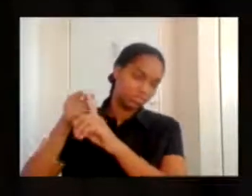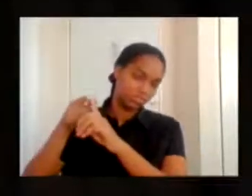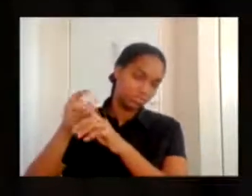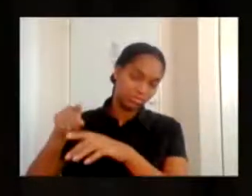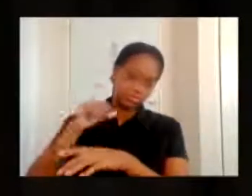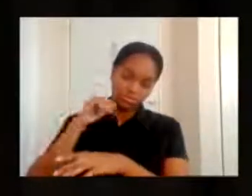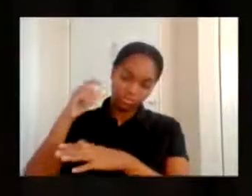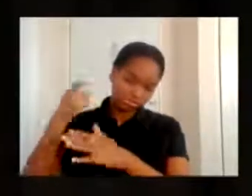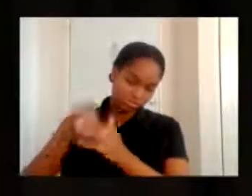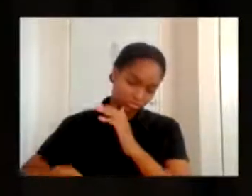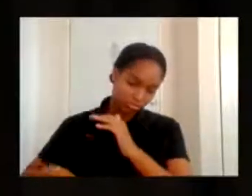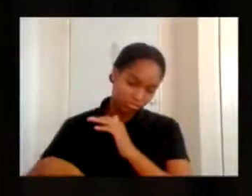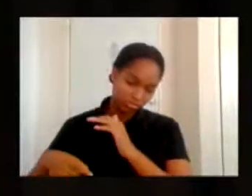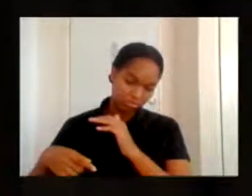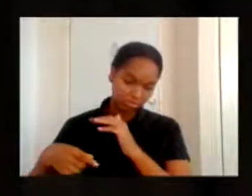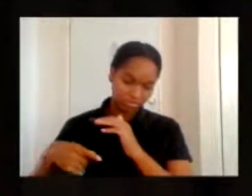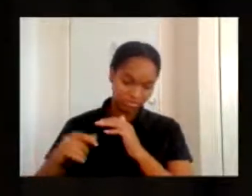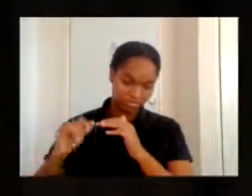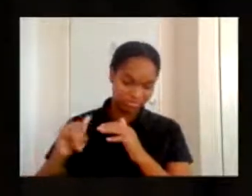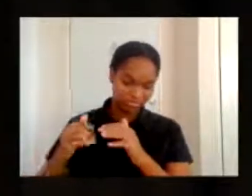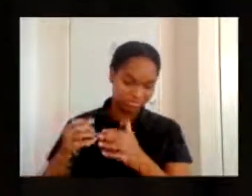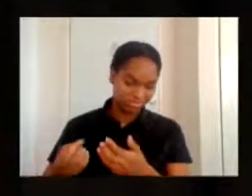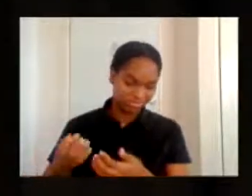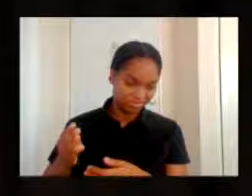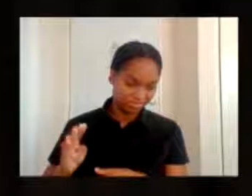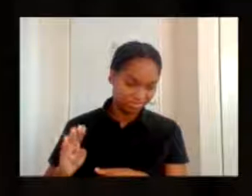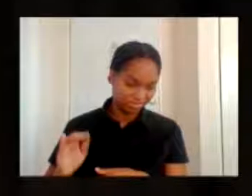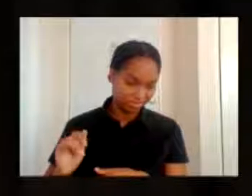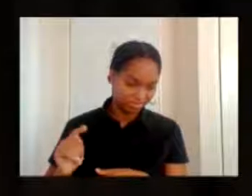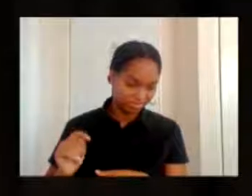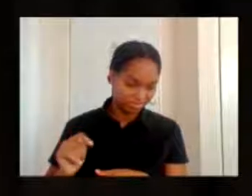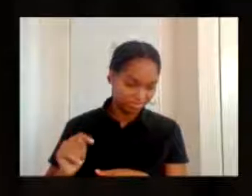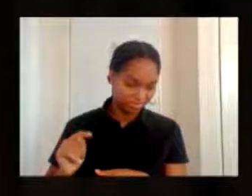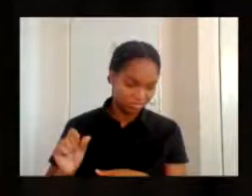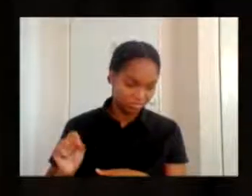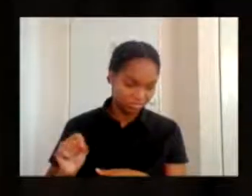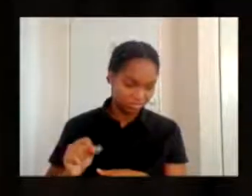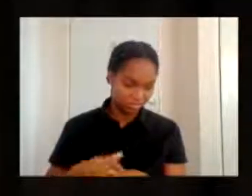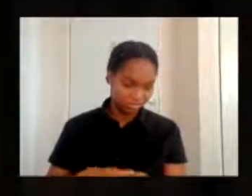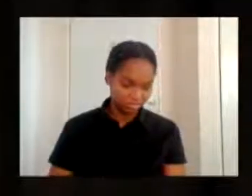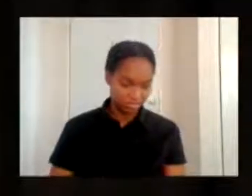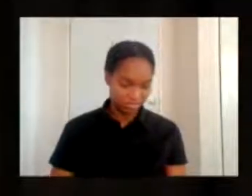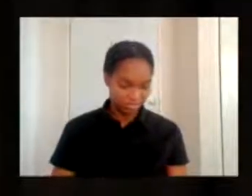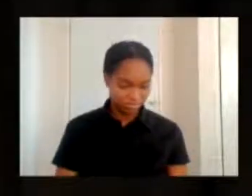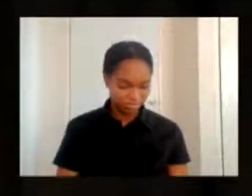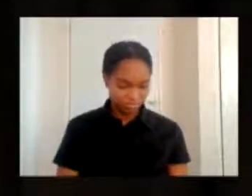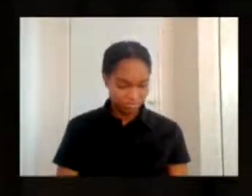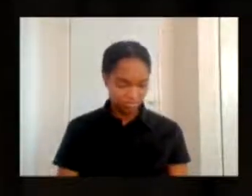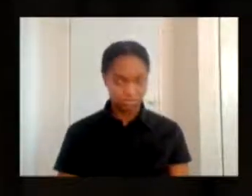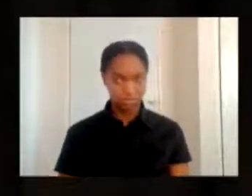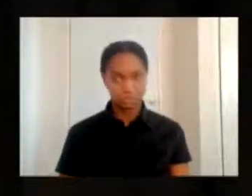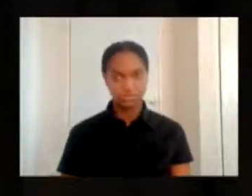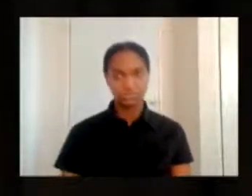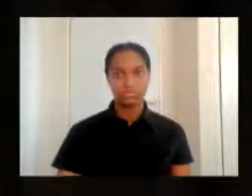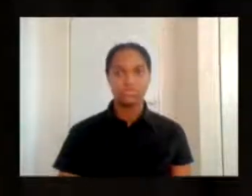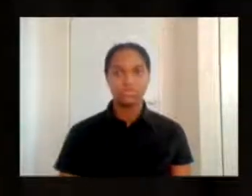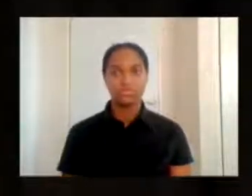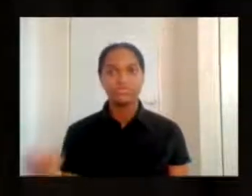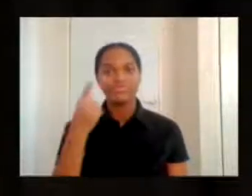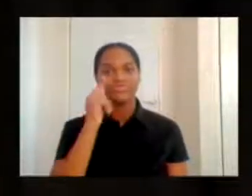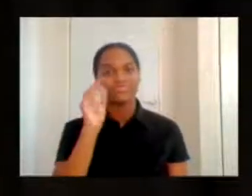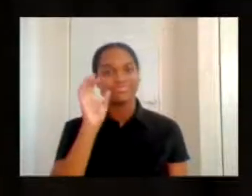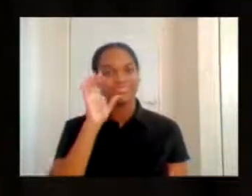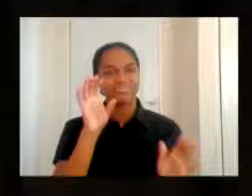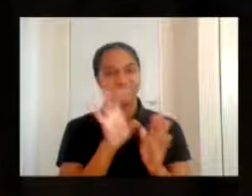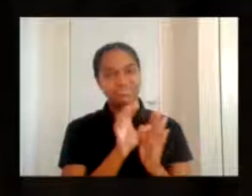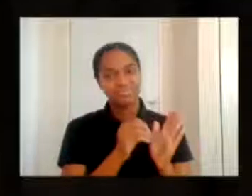you that many bits in terms of your 6 megahertz spectrum. Let me try to get a picture, because I got to just